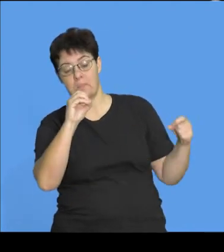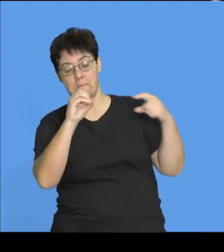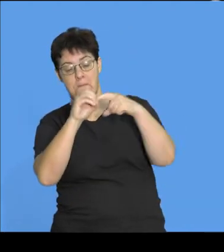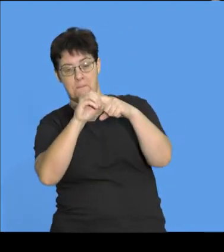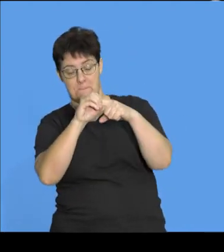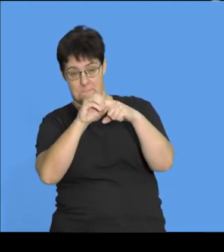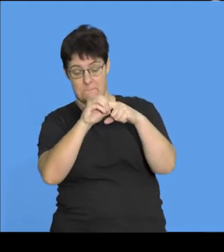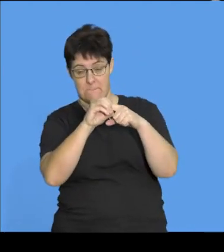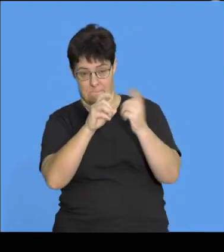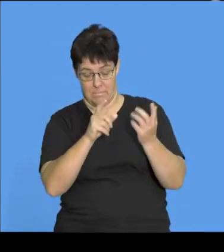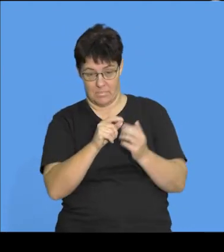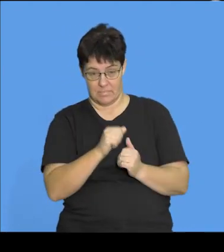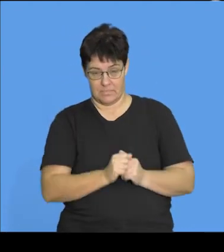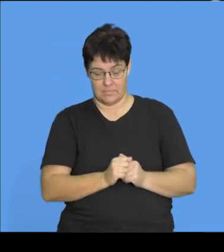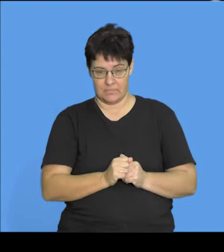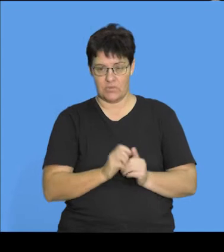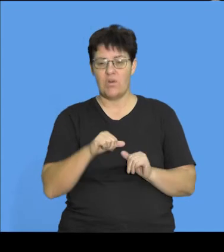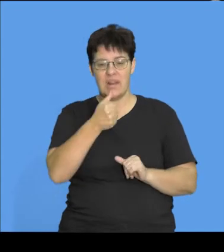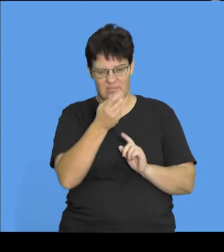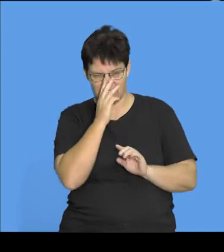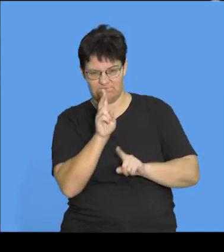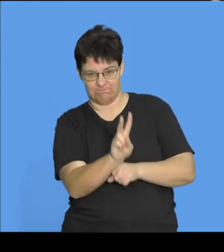that in our next slide.